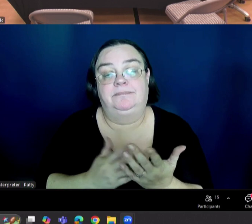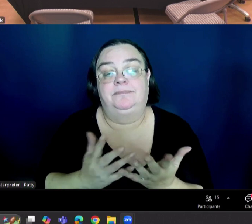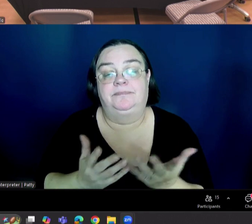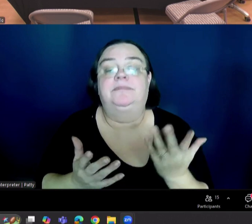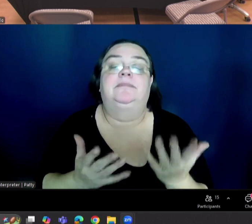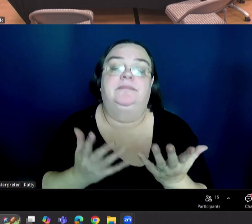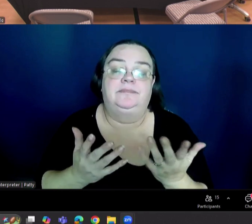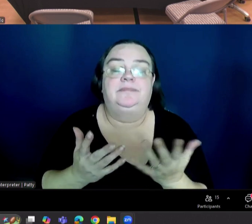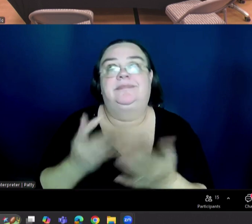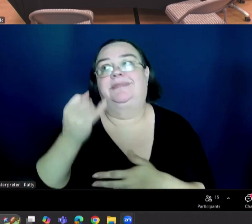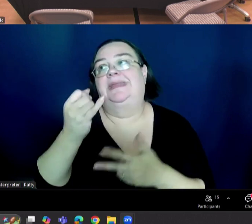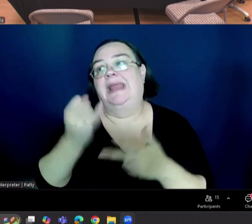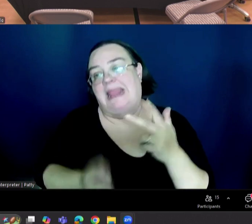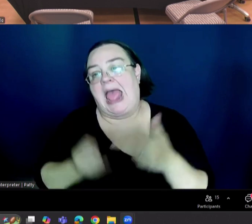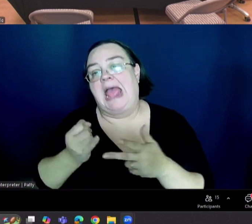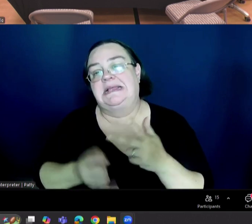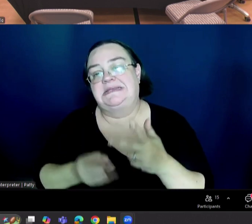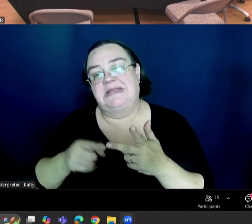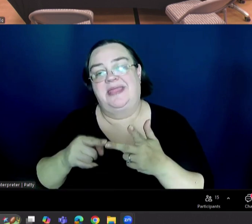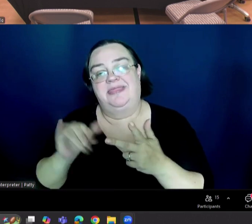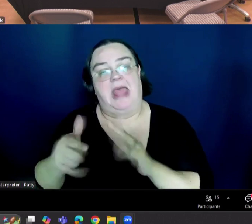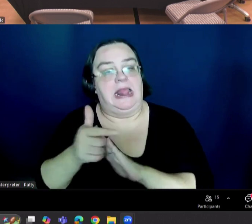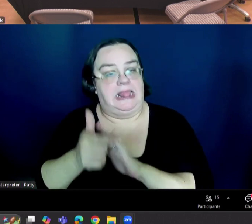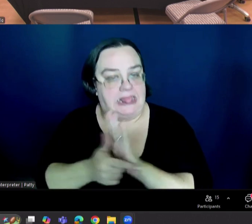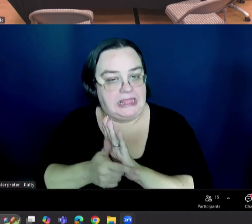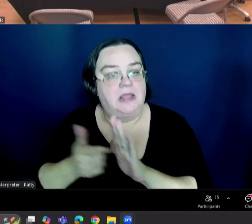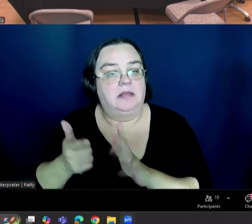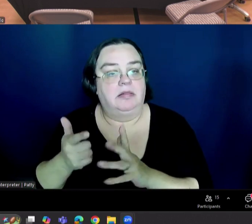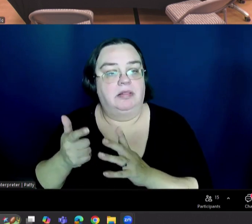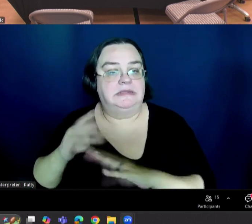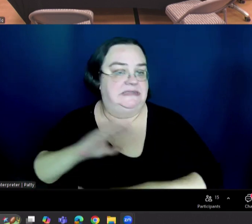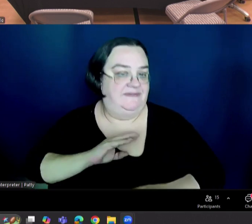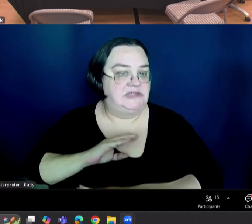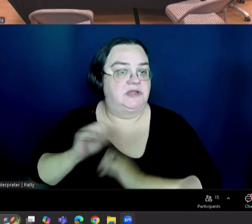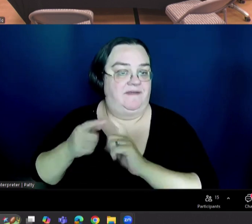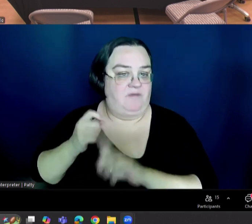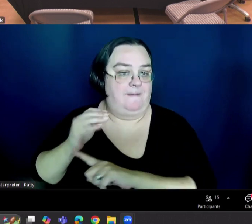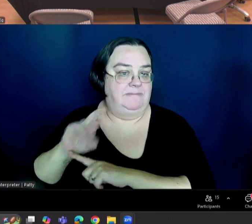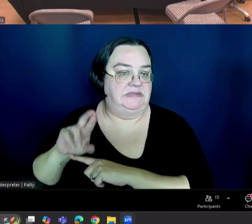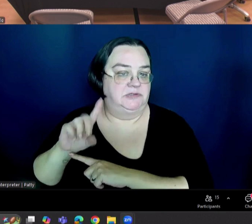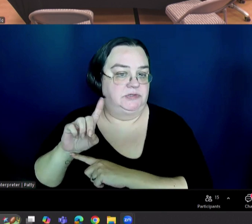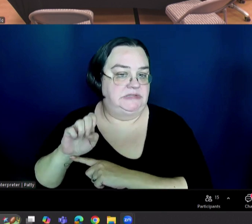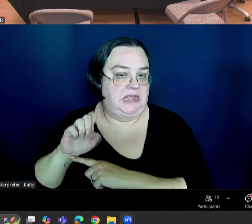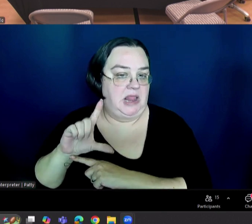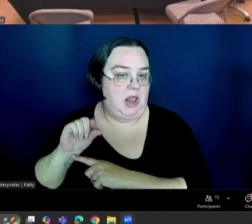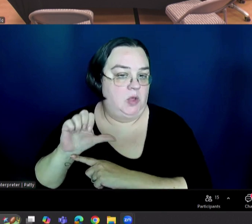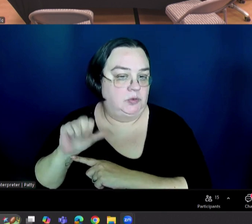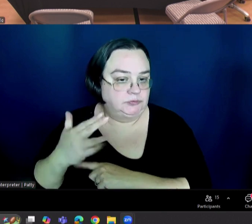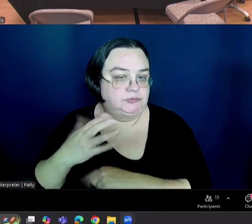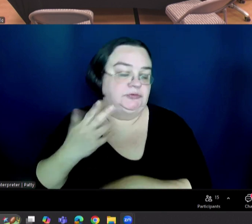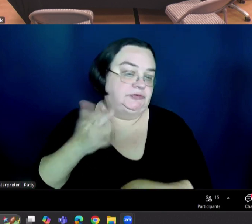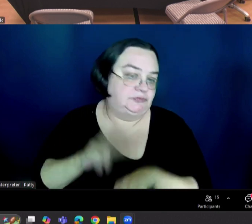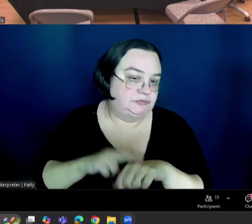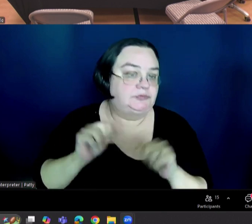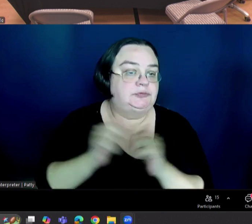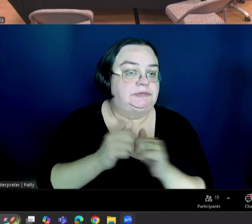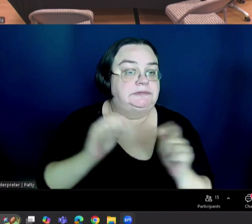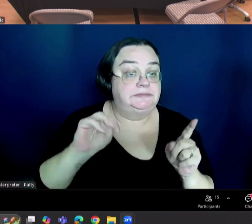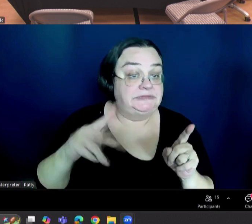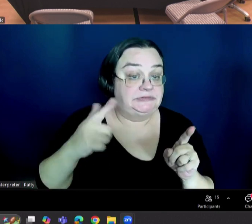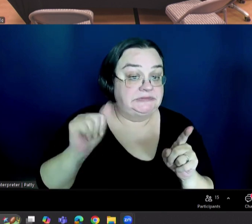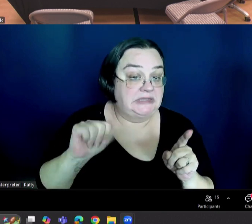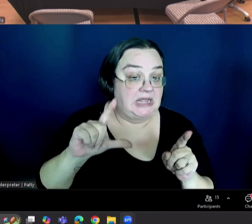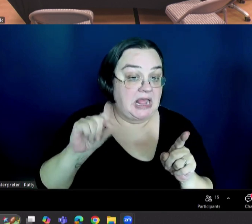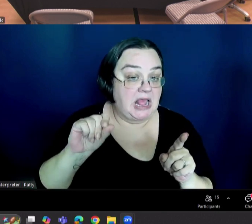the last, the legal sufficiency for Mr. Deluge, and of course, with Mr. Galloway's, the authority of